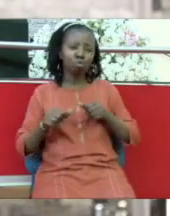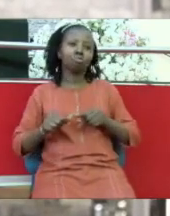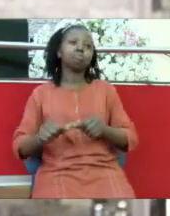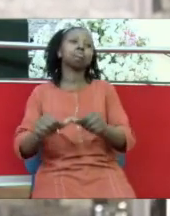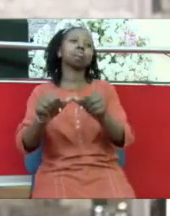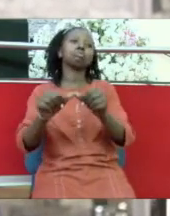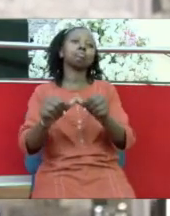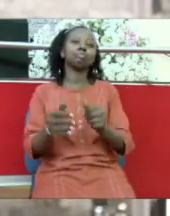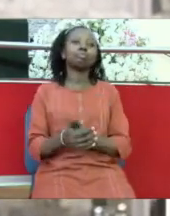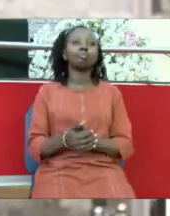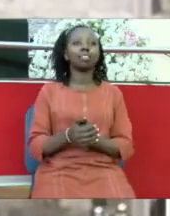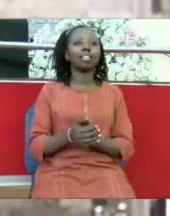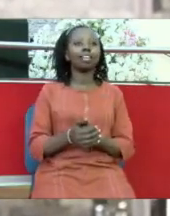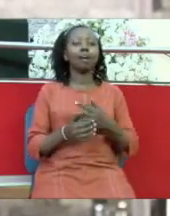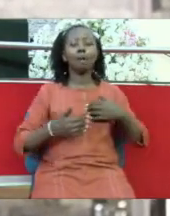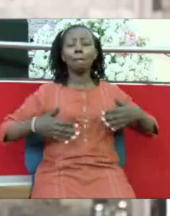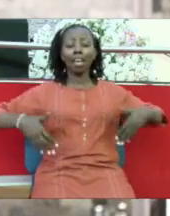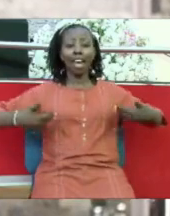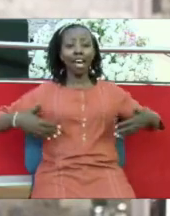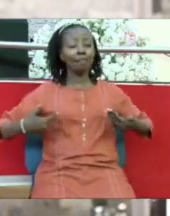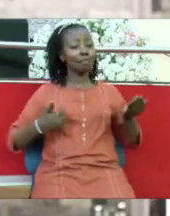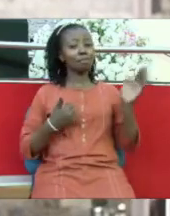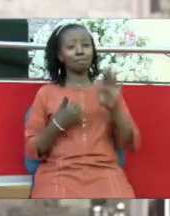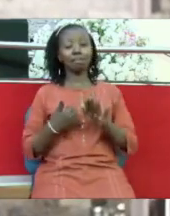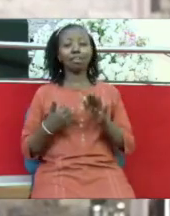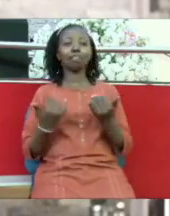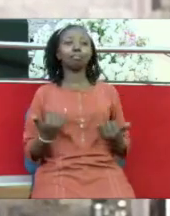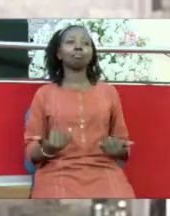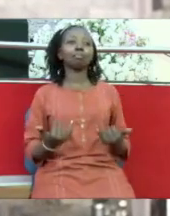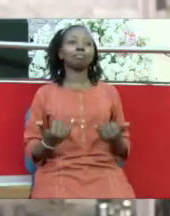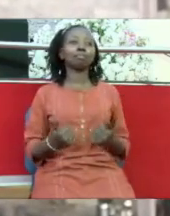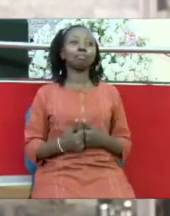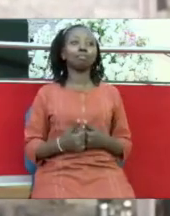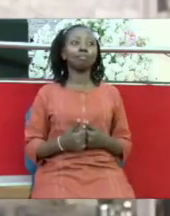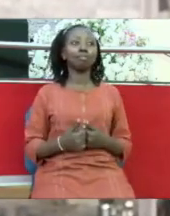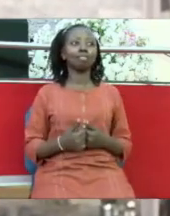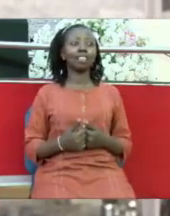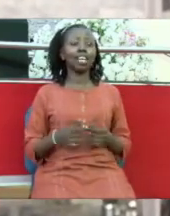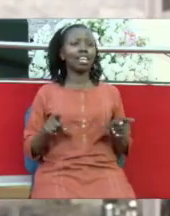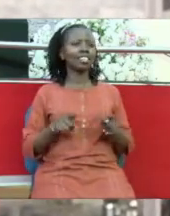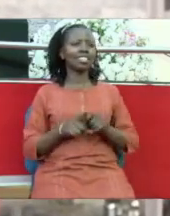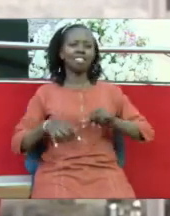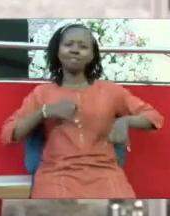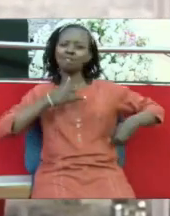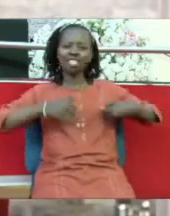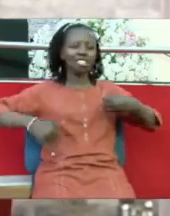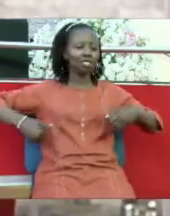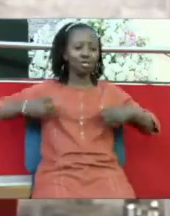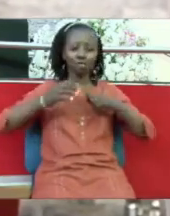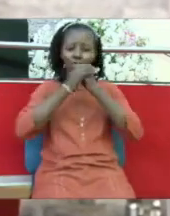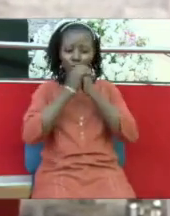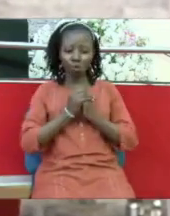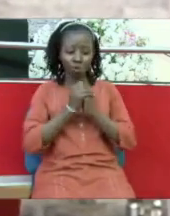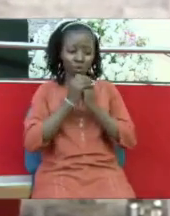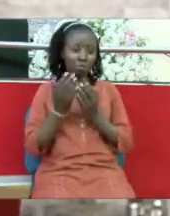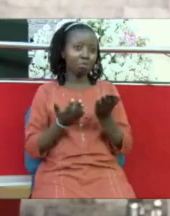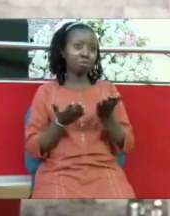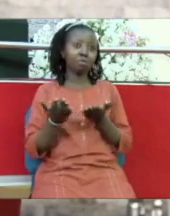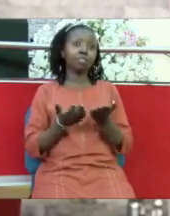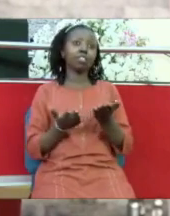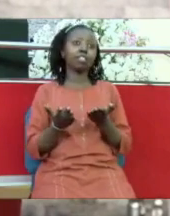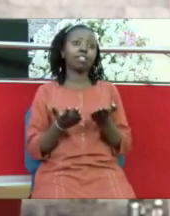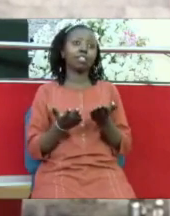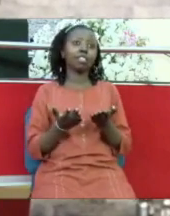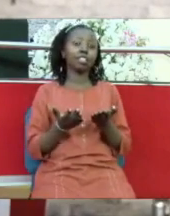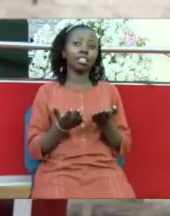nikija. I'm so happy to be back. Na furahi sana kwa nimerudi. And to enjoy the worship service. Na kufurahia ibada. You won't